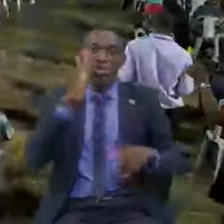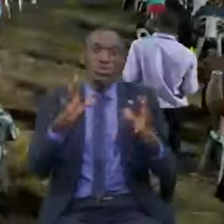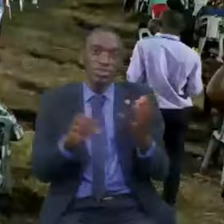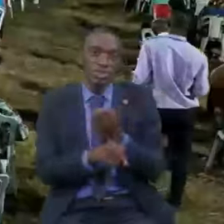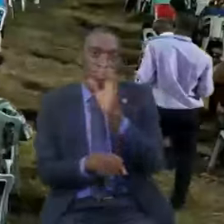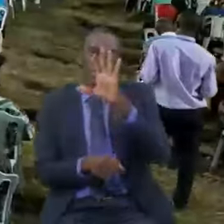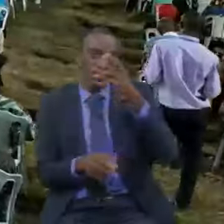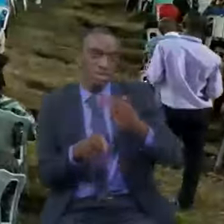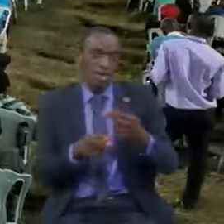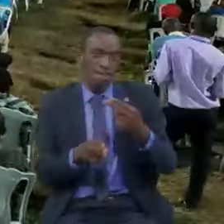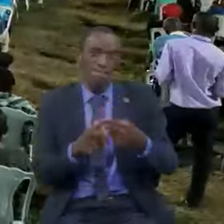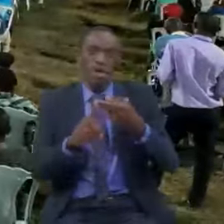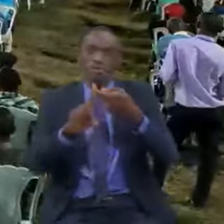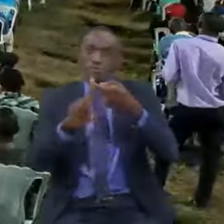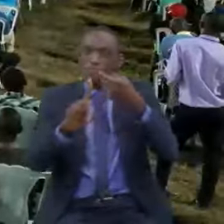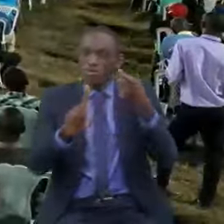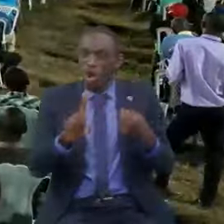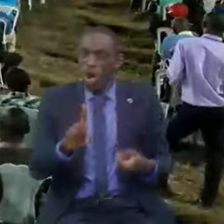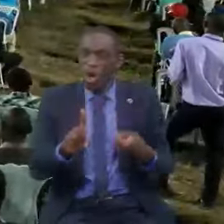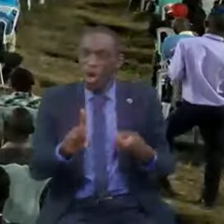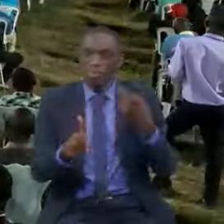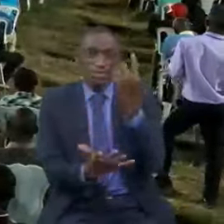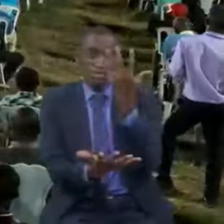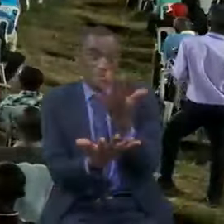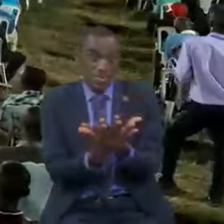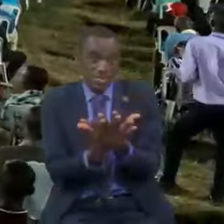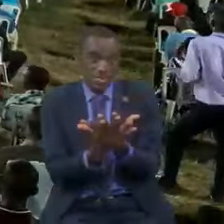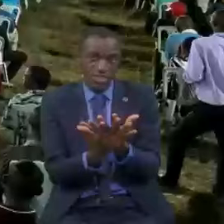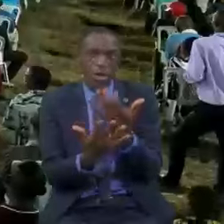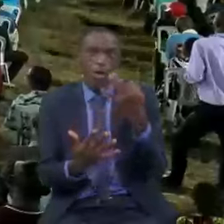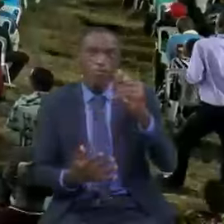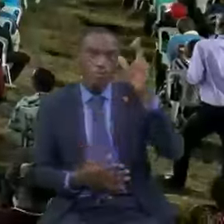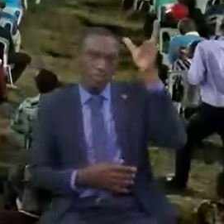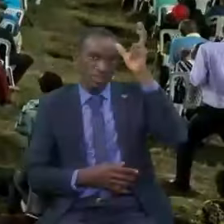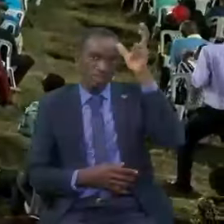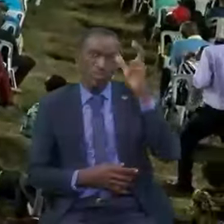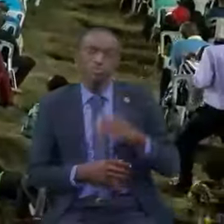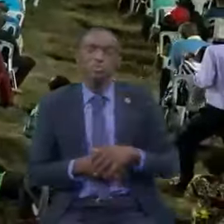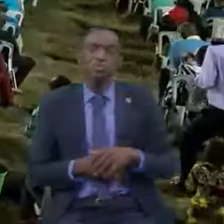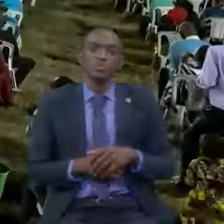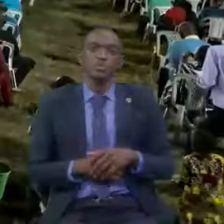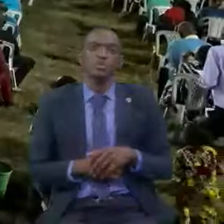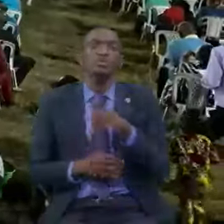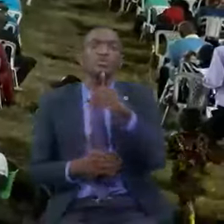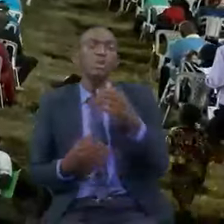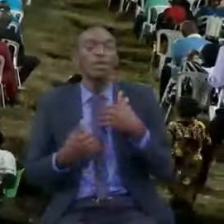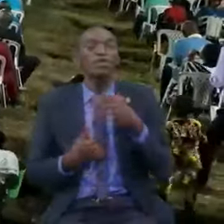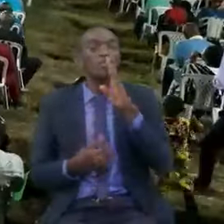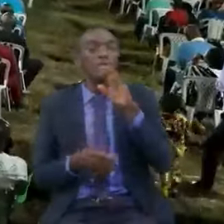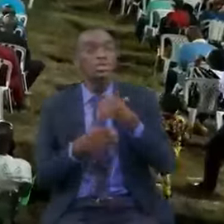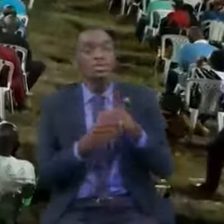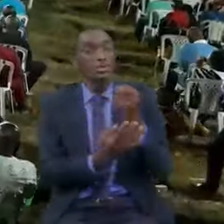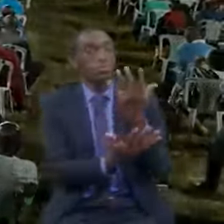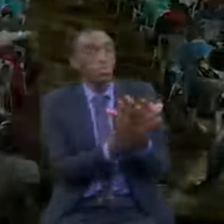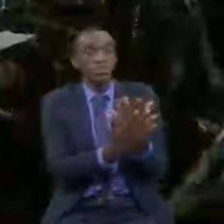from the prison of the devil. You have been in that register, but you say, I don't